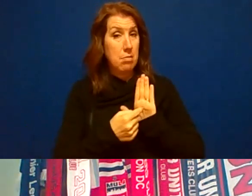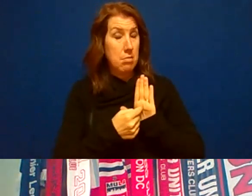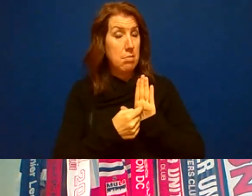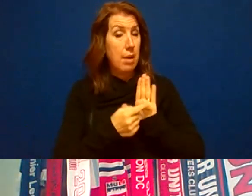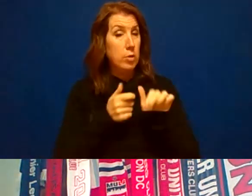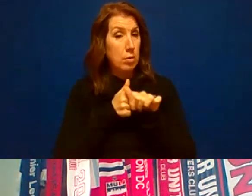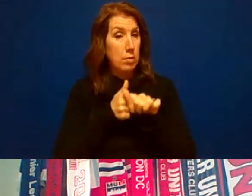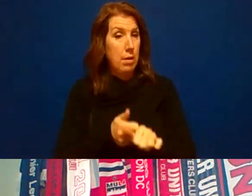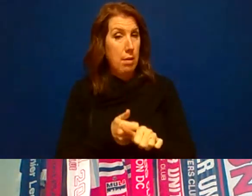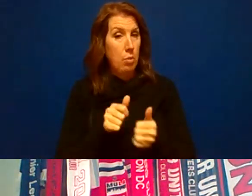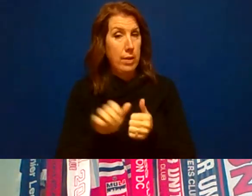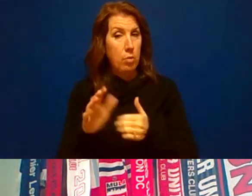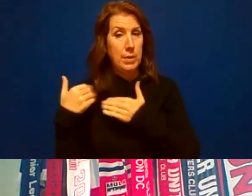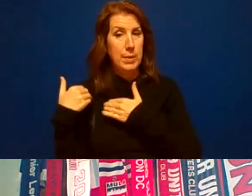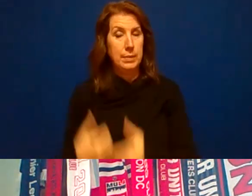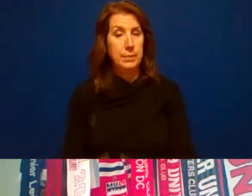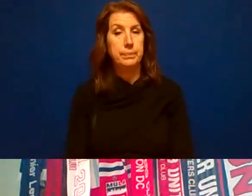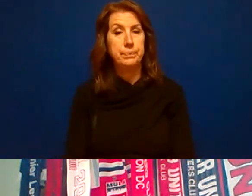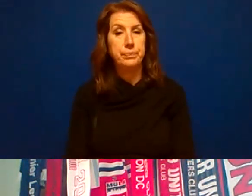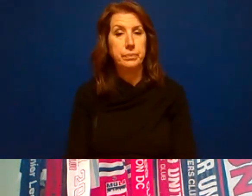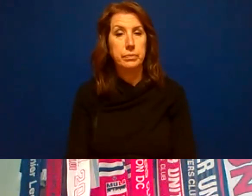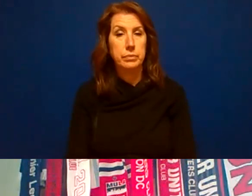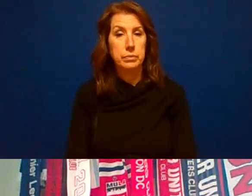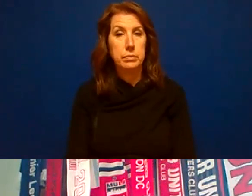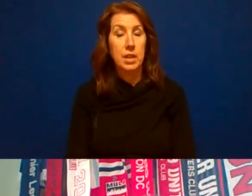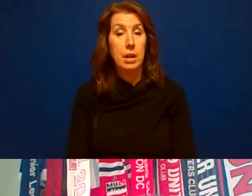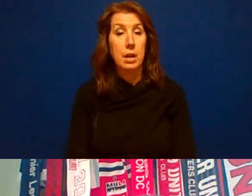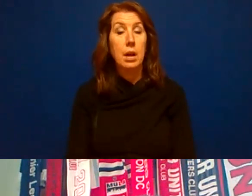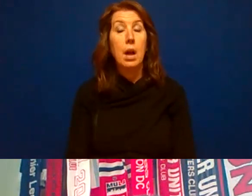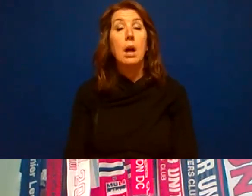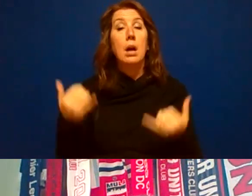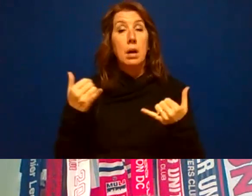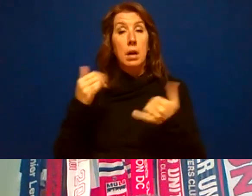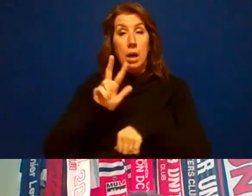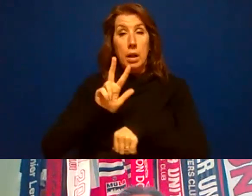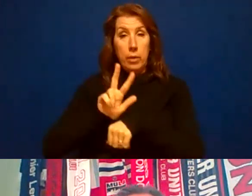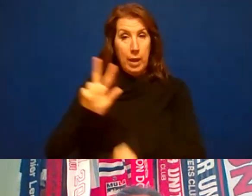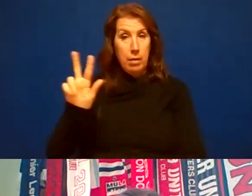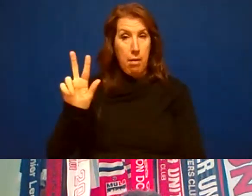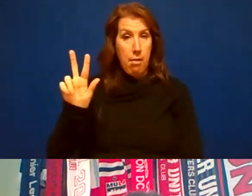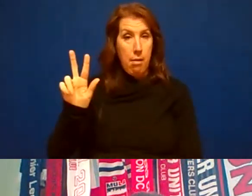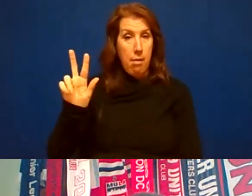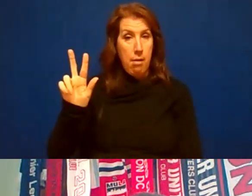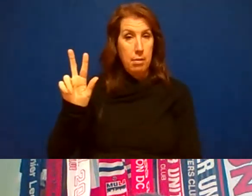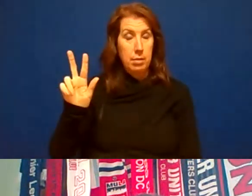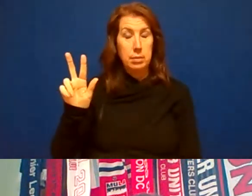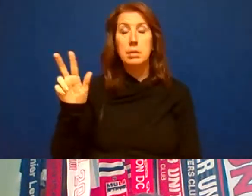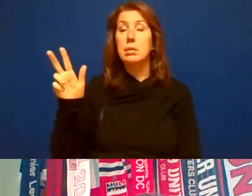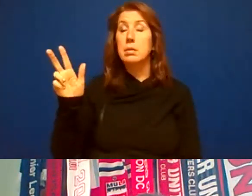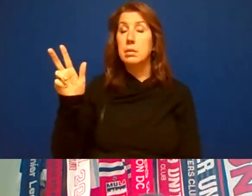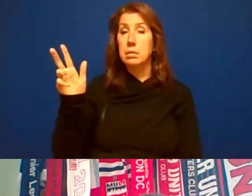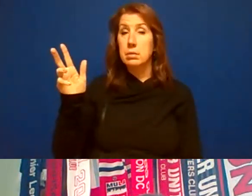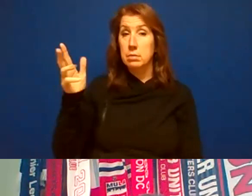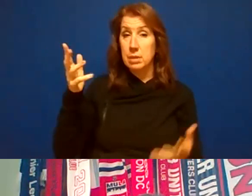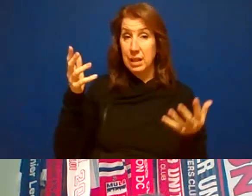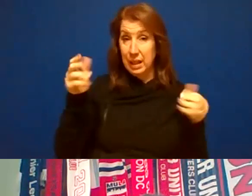complying with their responsibilities. So we are at 3 o'clock. I don't want to put the presenters on the spot. Do you want to answer